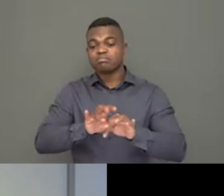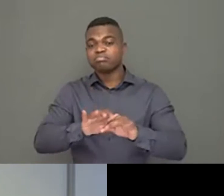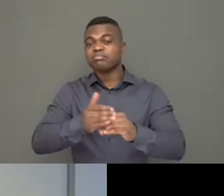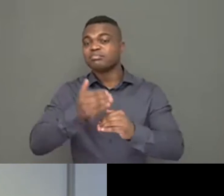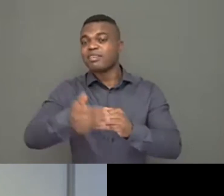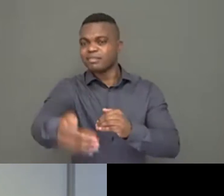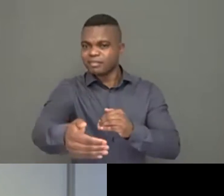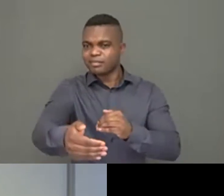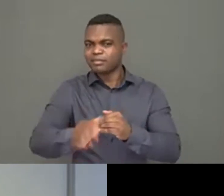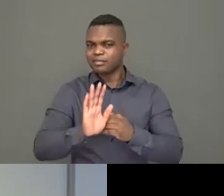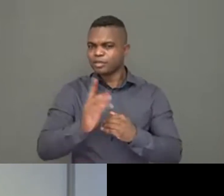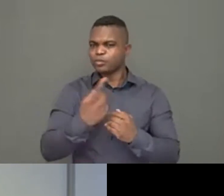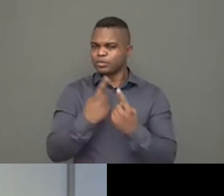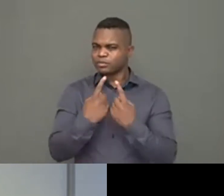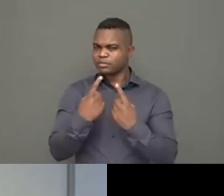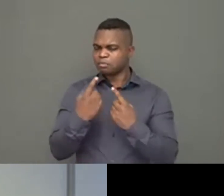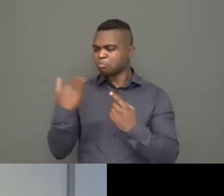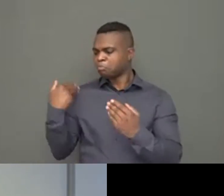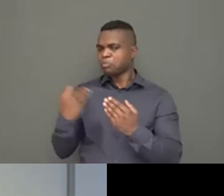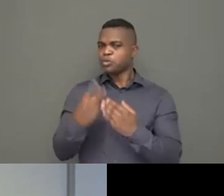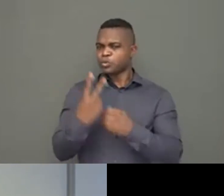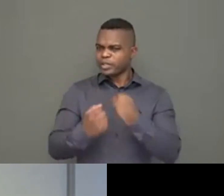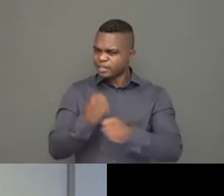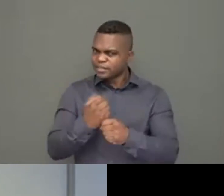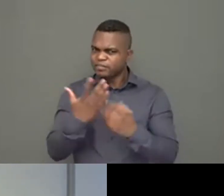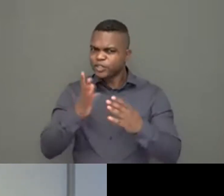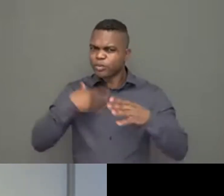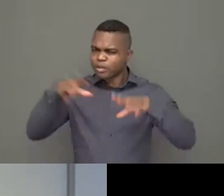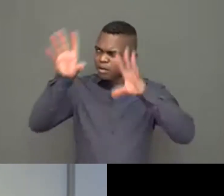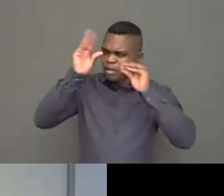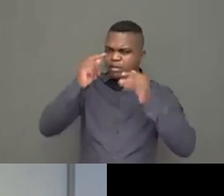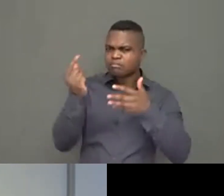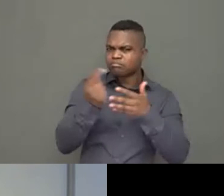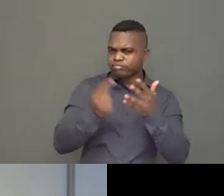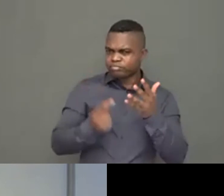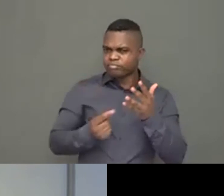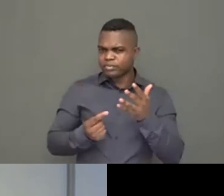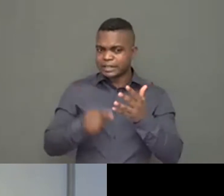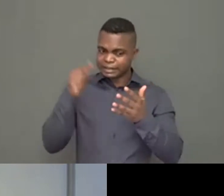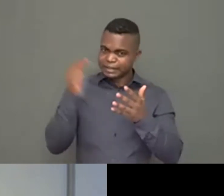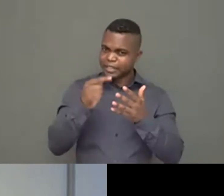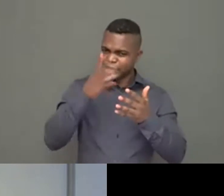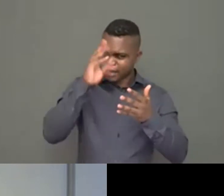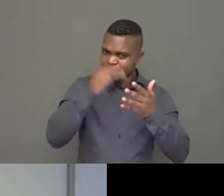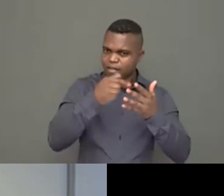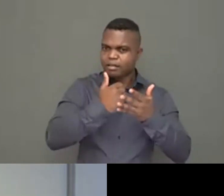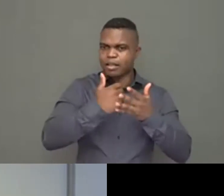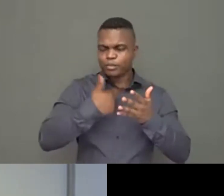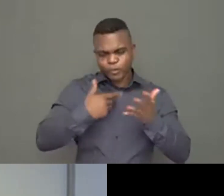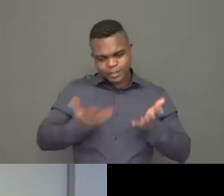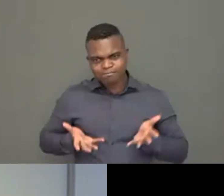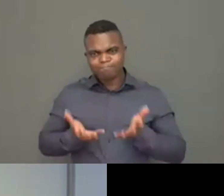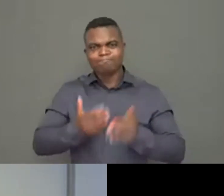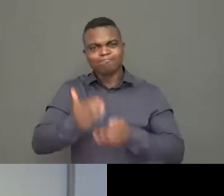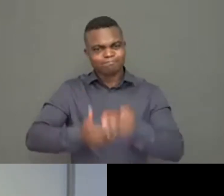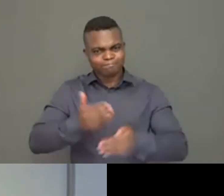Mario said, change the world one step at a time. And key points, and David had mentioned about